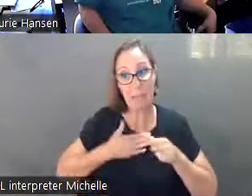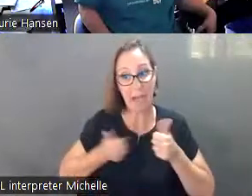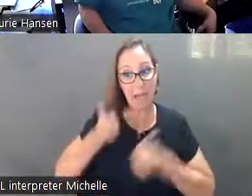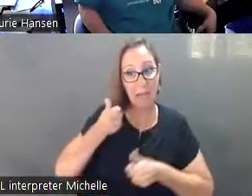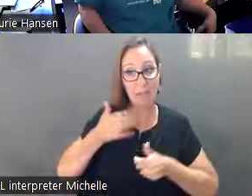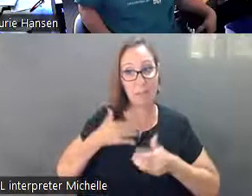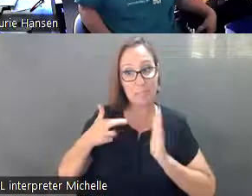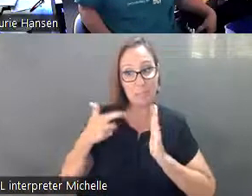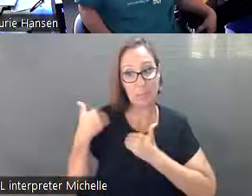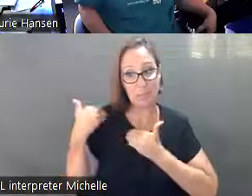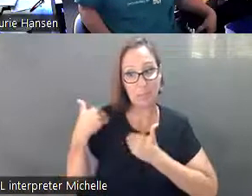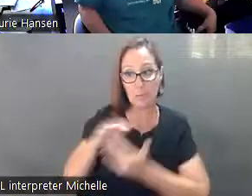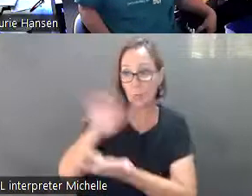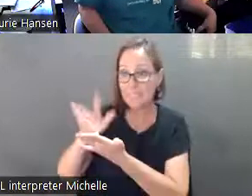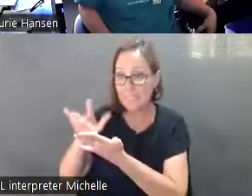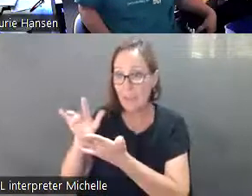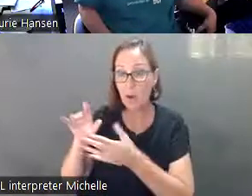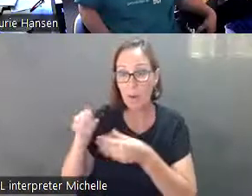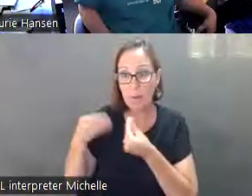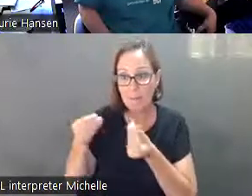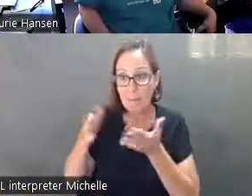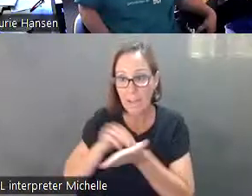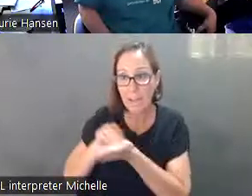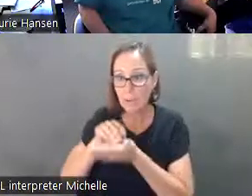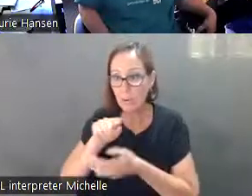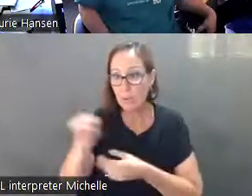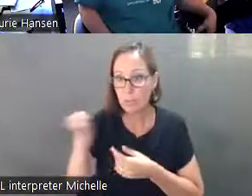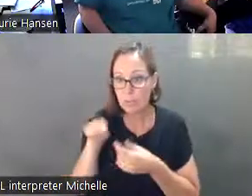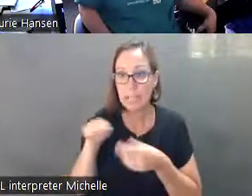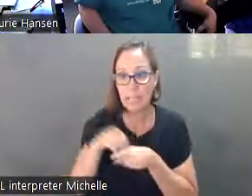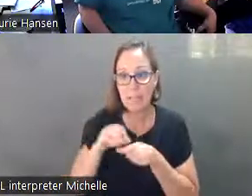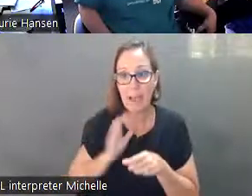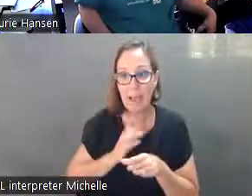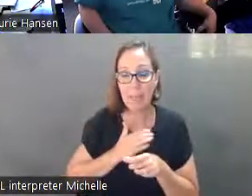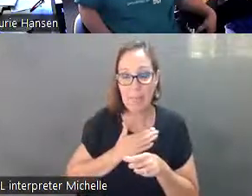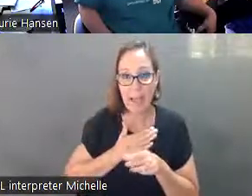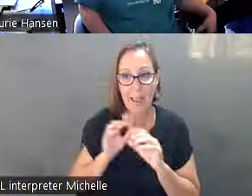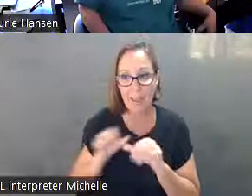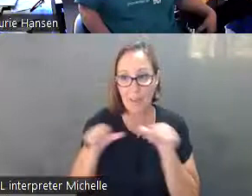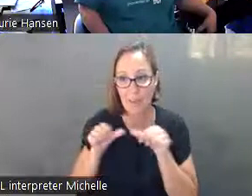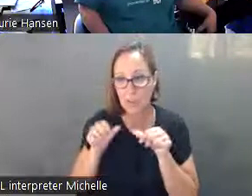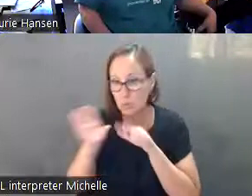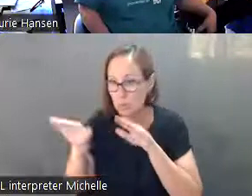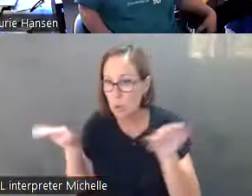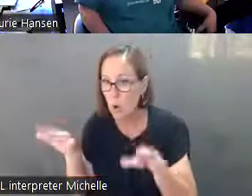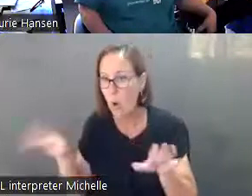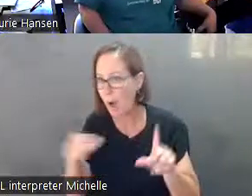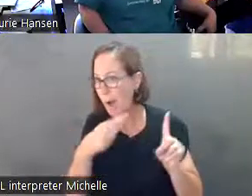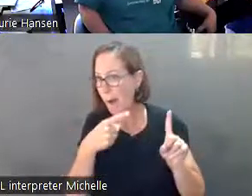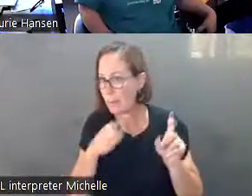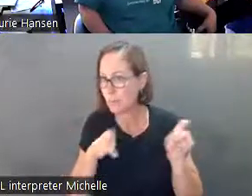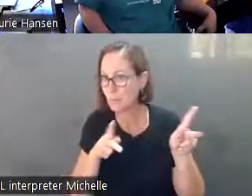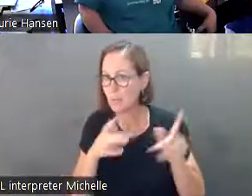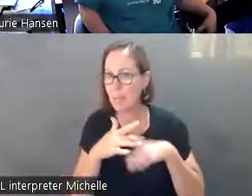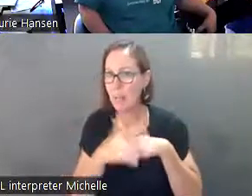to reach out to the providers in my area to make sure that they know about this opportunity. Thank you. That's